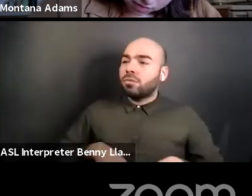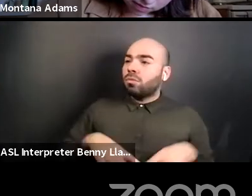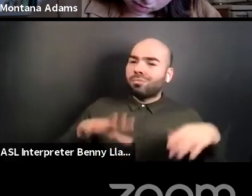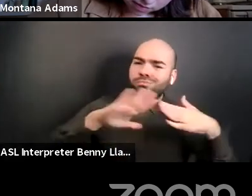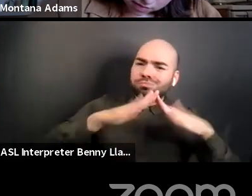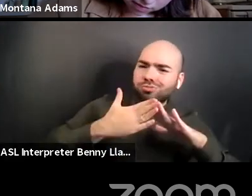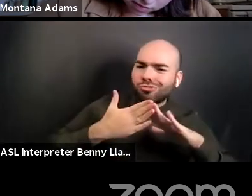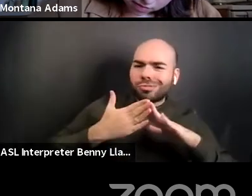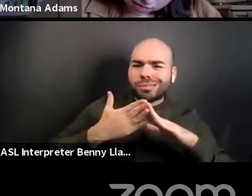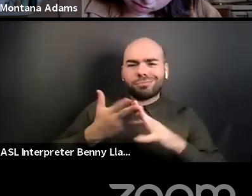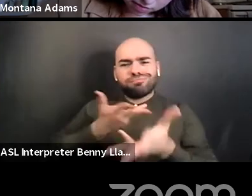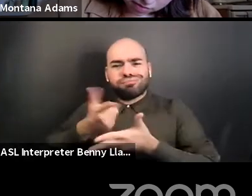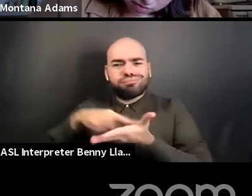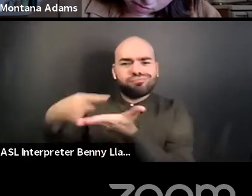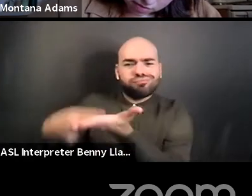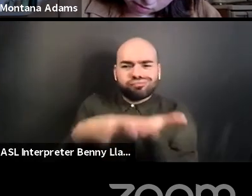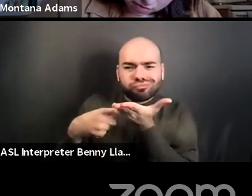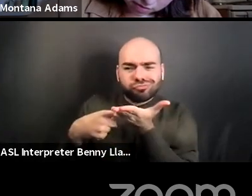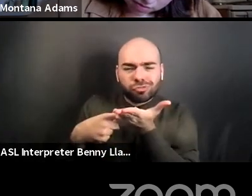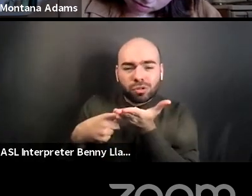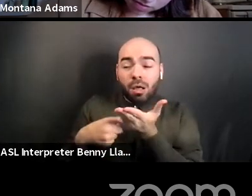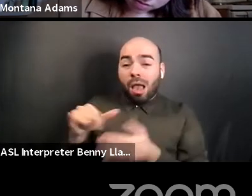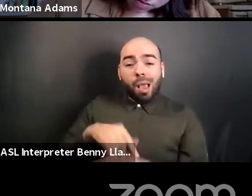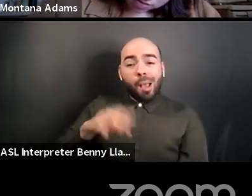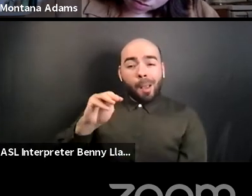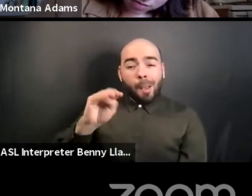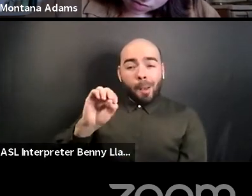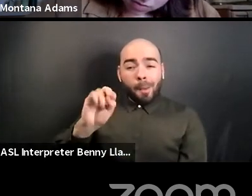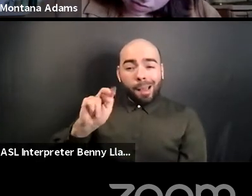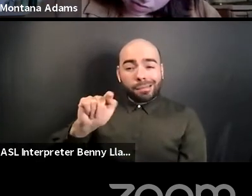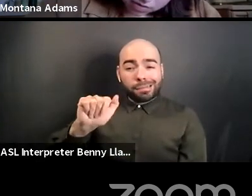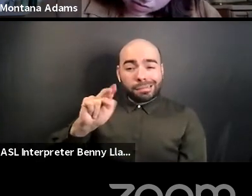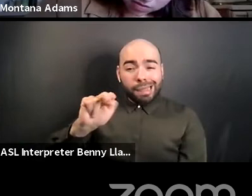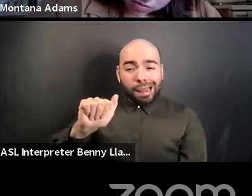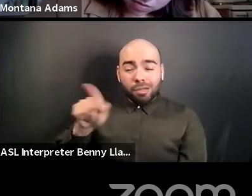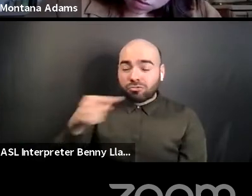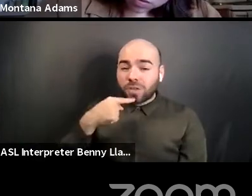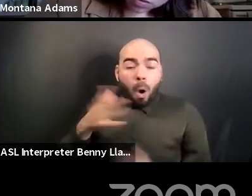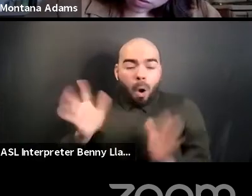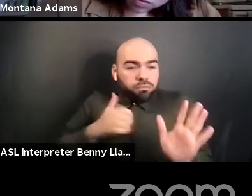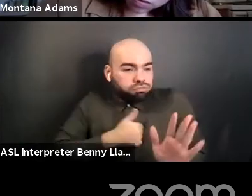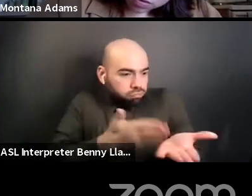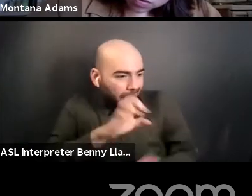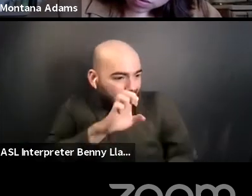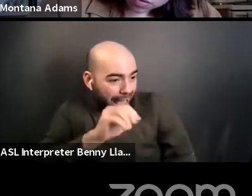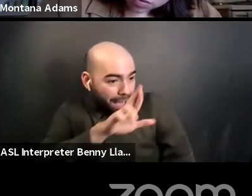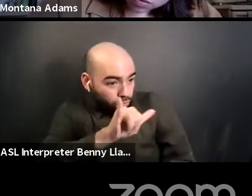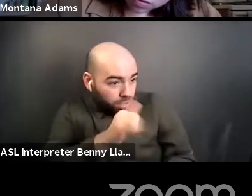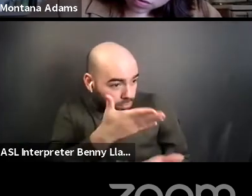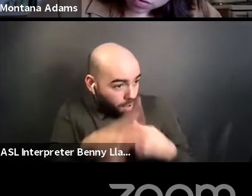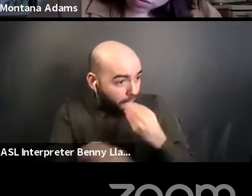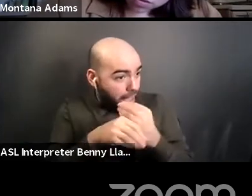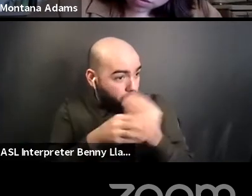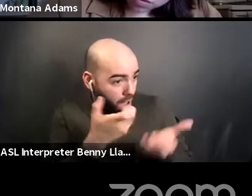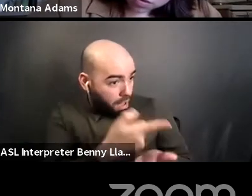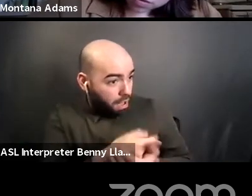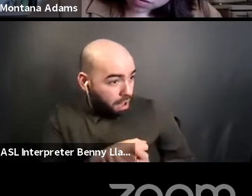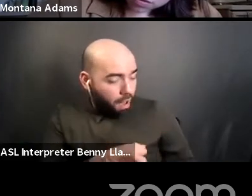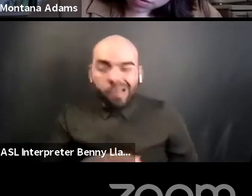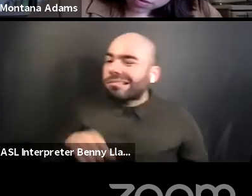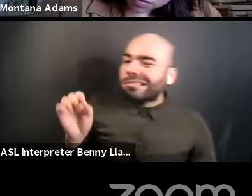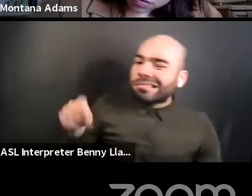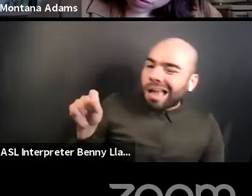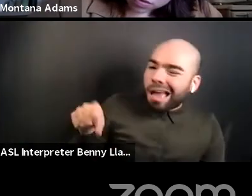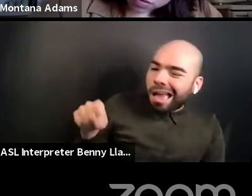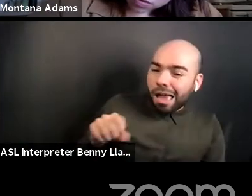should go, where Montana, as you said, like we should. Oh yeah, Emery, would you like to add a little something? Yeah, I think